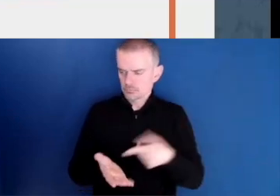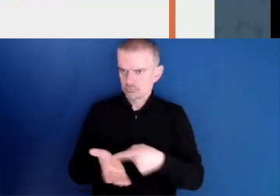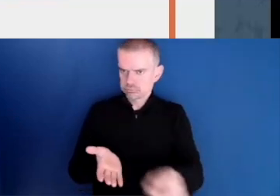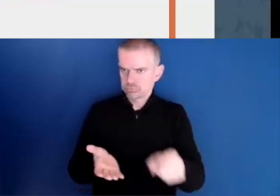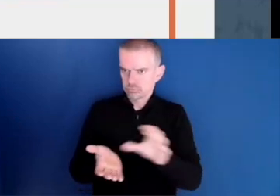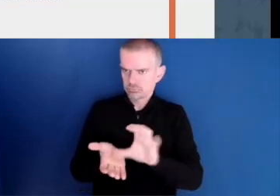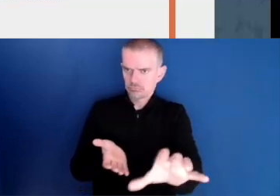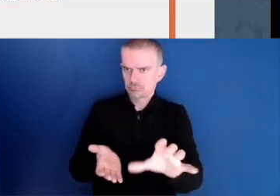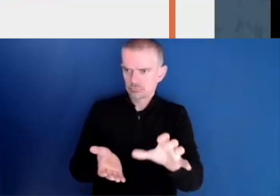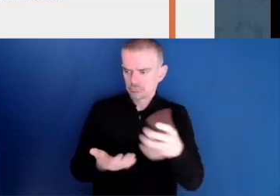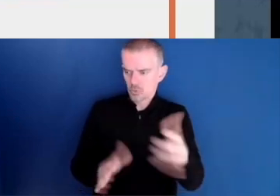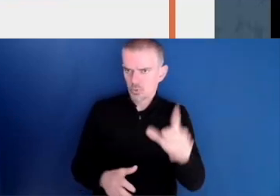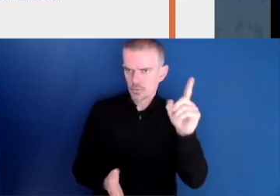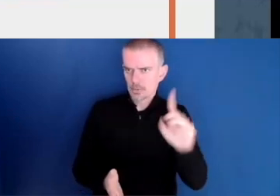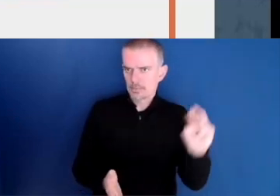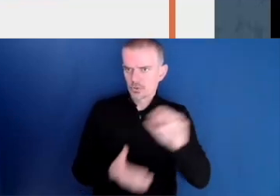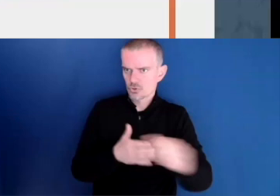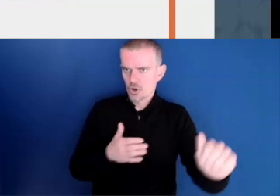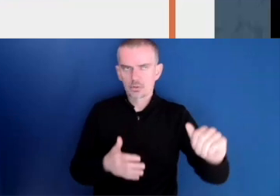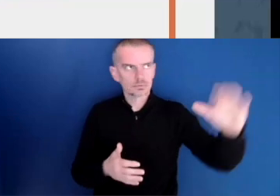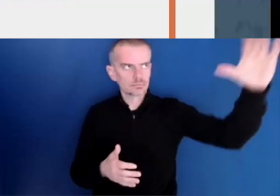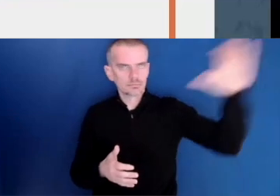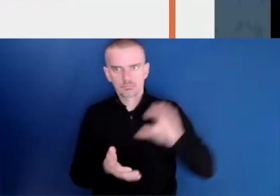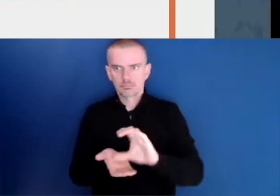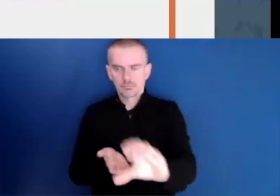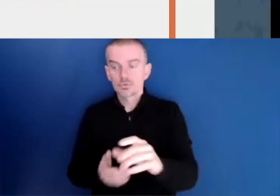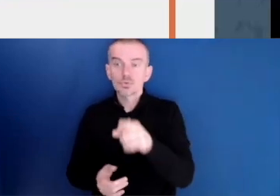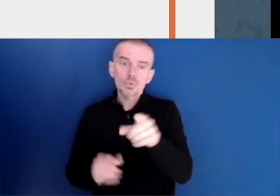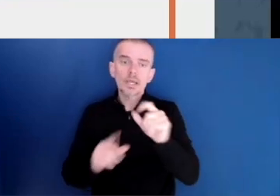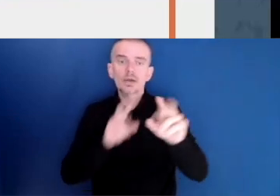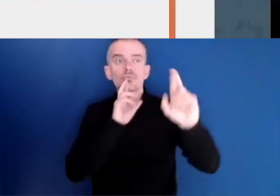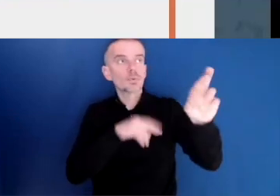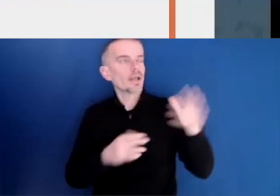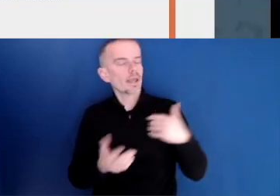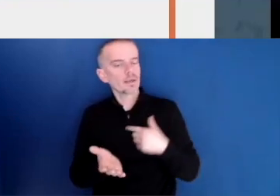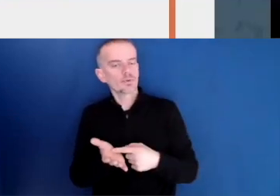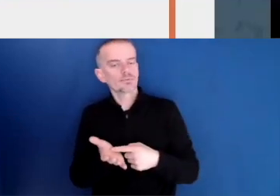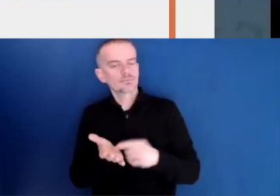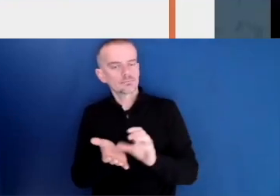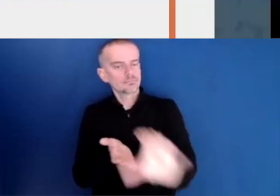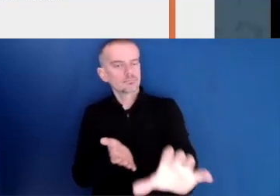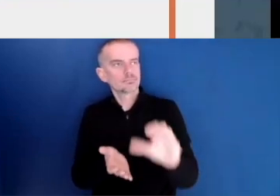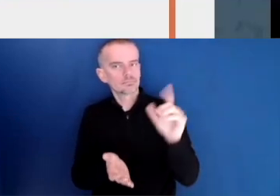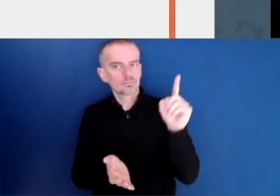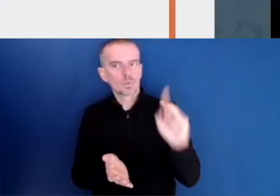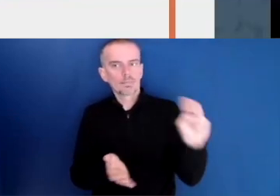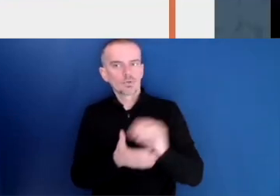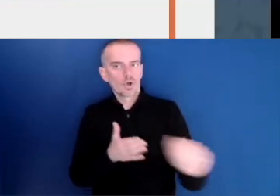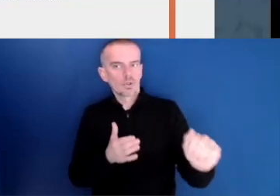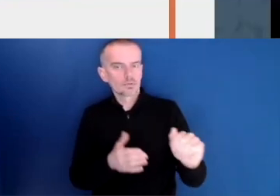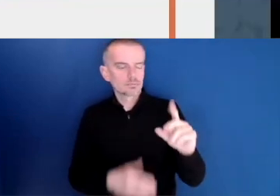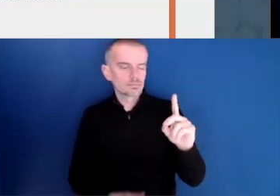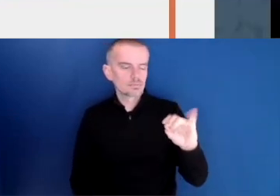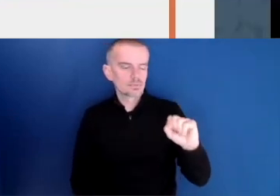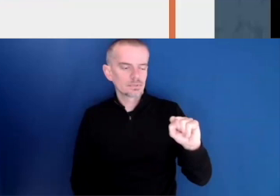from them on the building. And so you can report, hey, look, we've dispersed this $1 million in cash that we got. But in